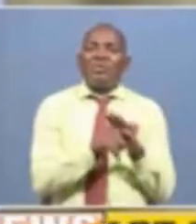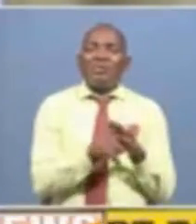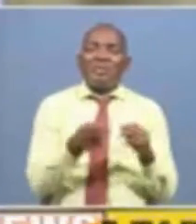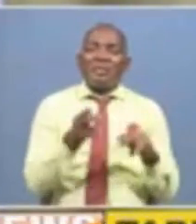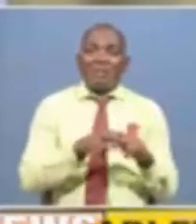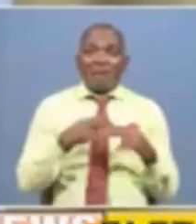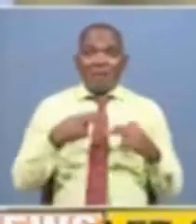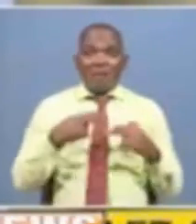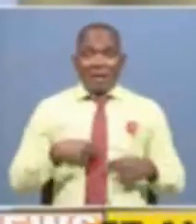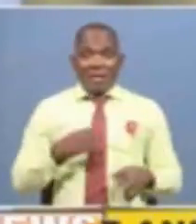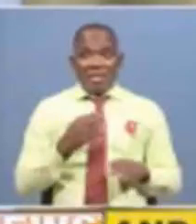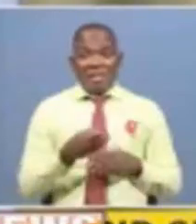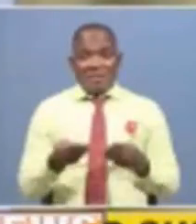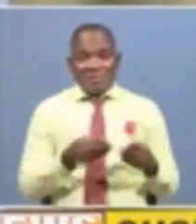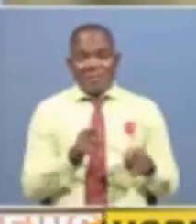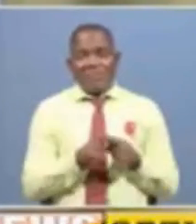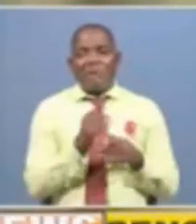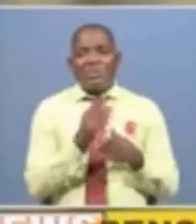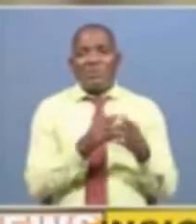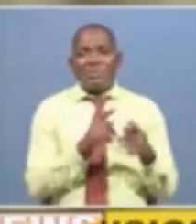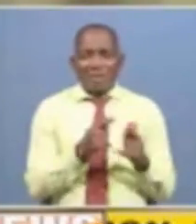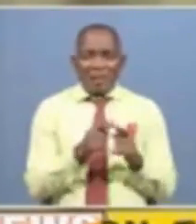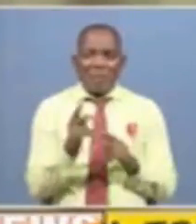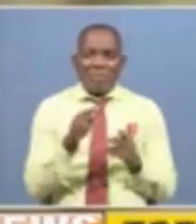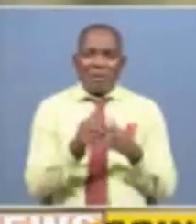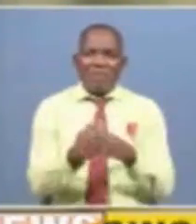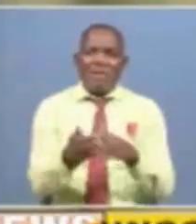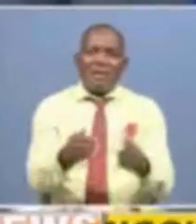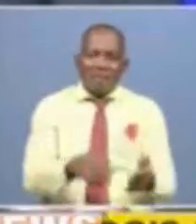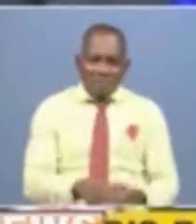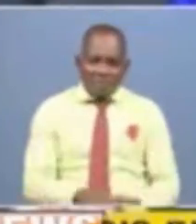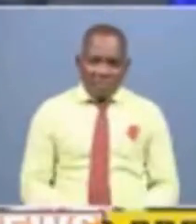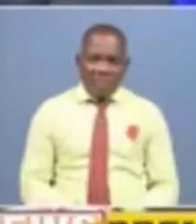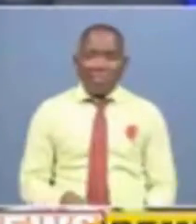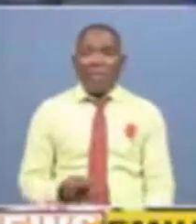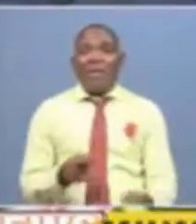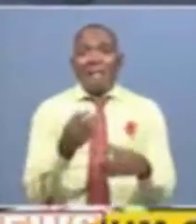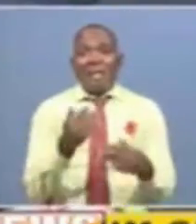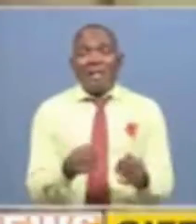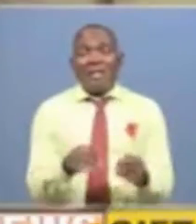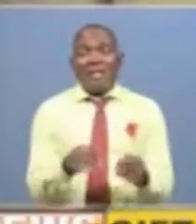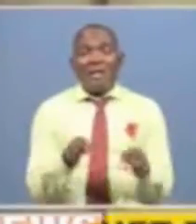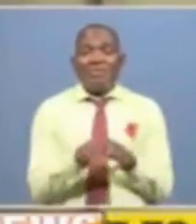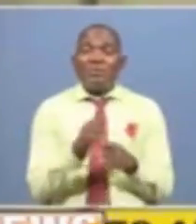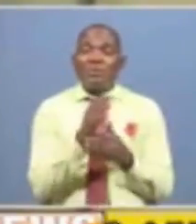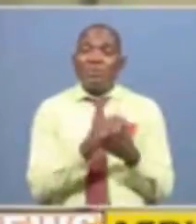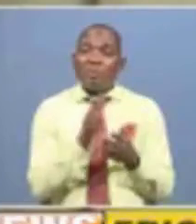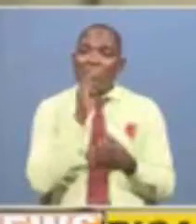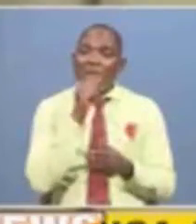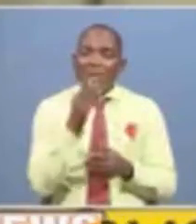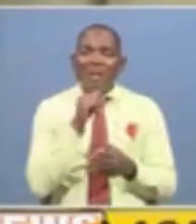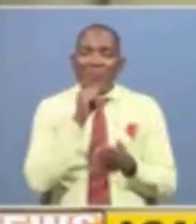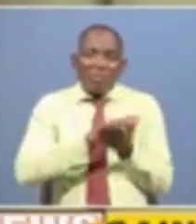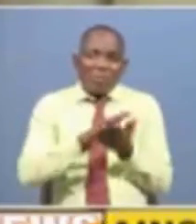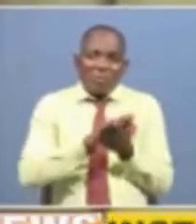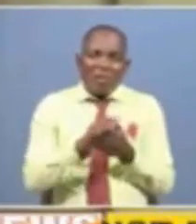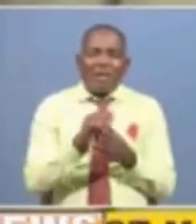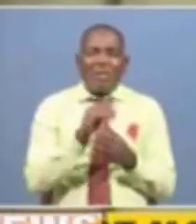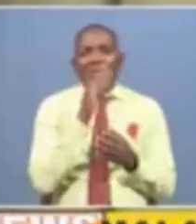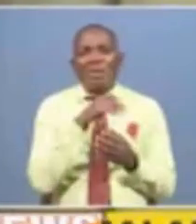expenditure, and in some cases, even death. The availability of water, sanitation, and